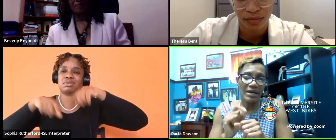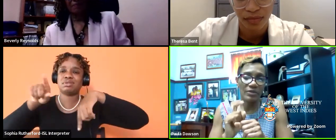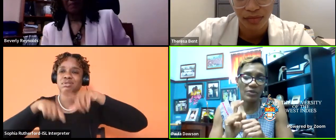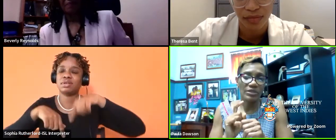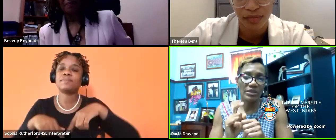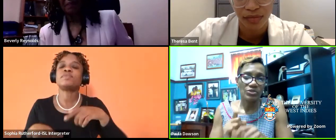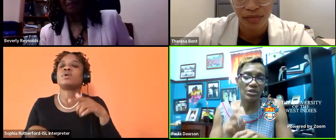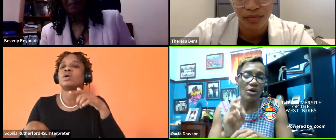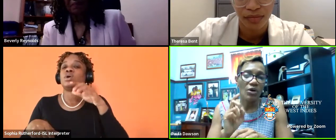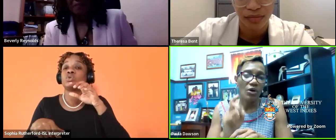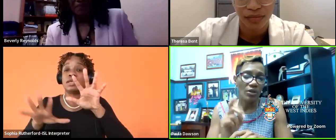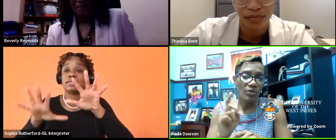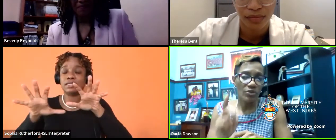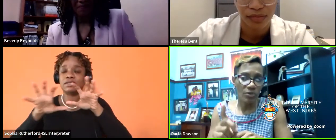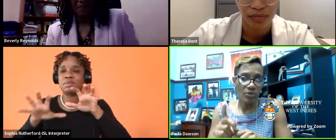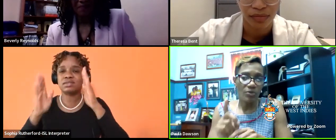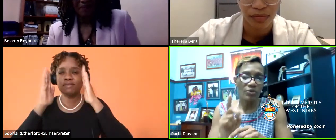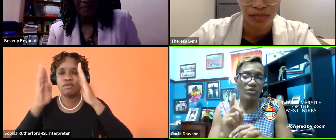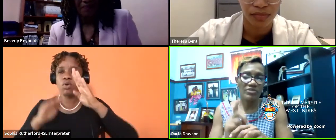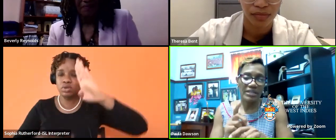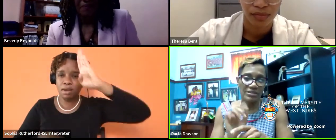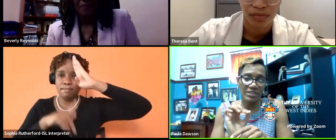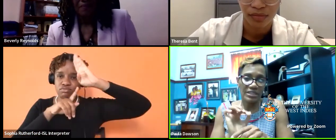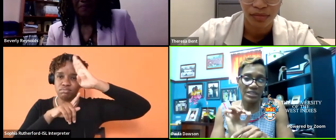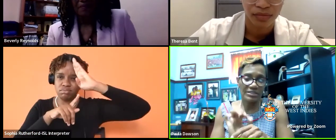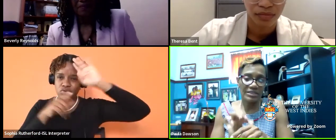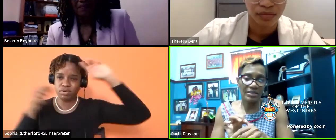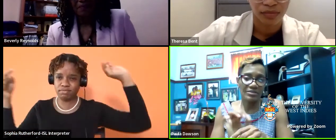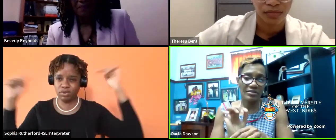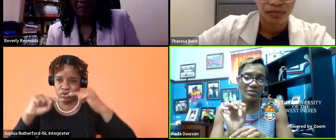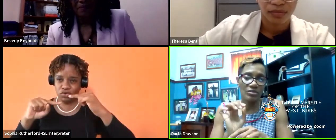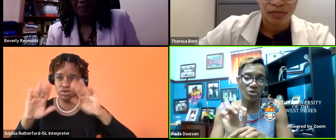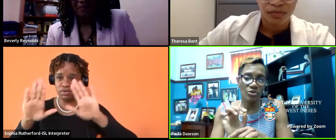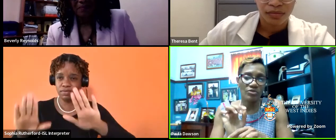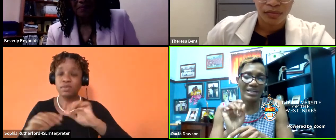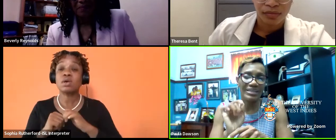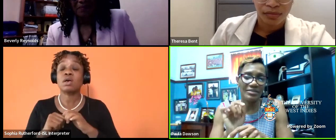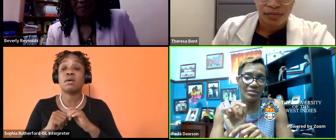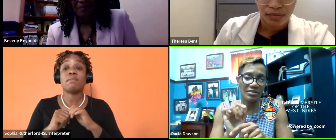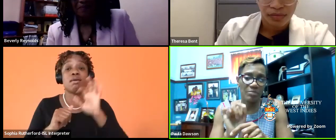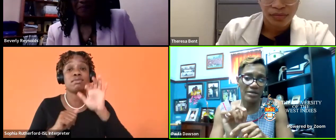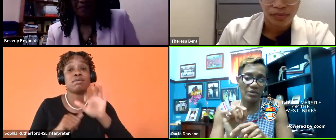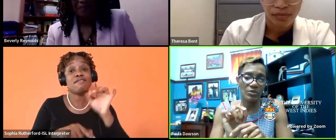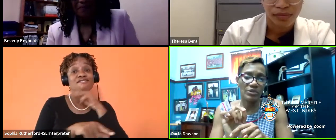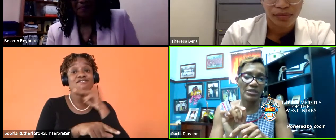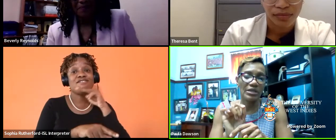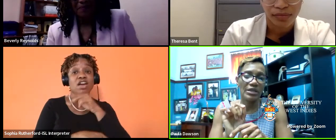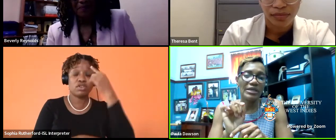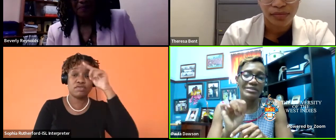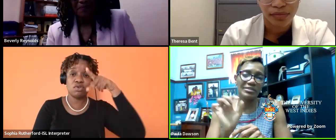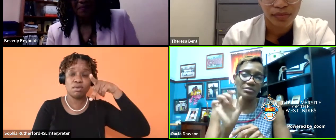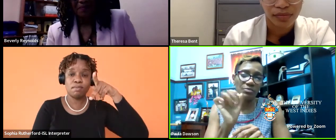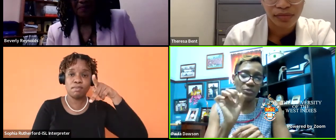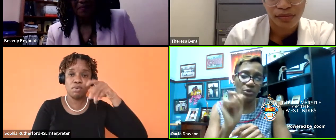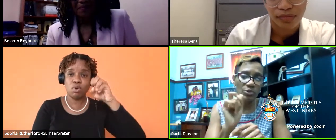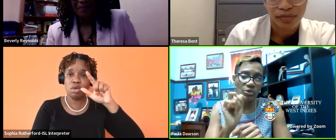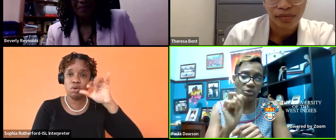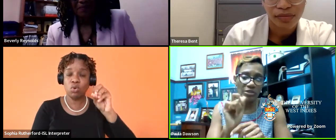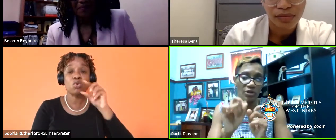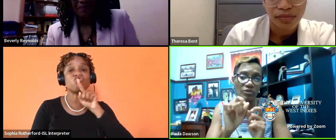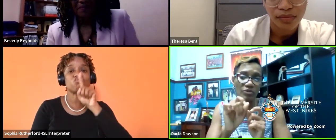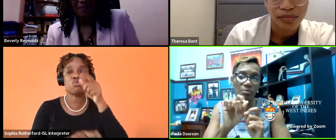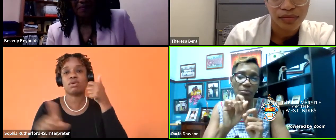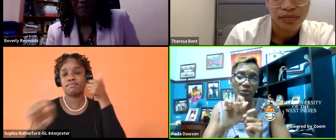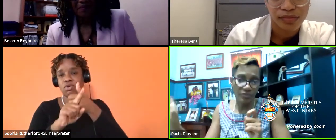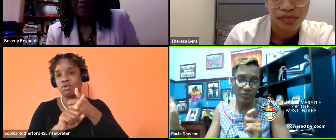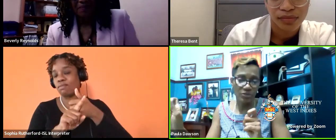or a spinal cord injury. Although the virus attacks the nerve in the spinal cord, it is the nucleus